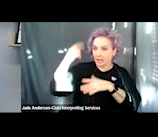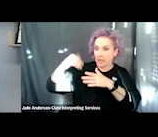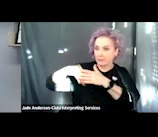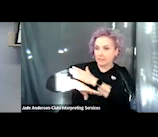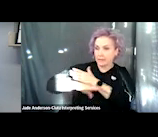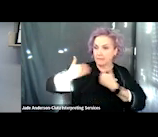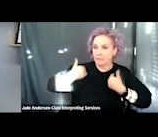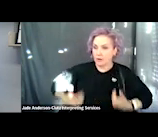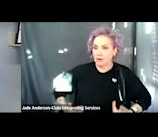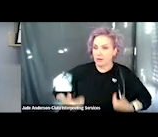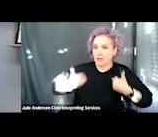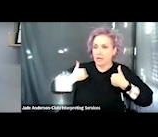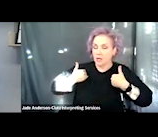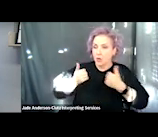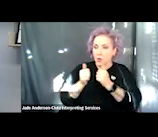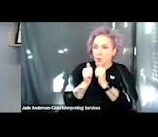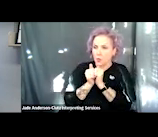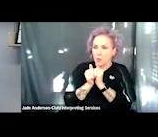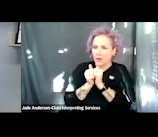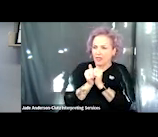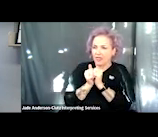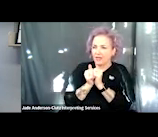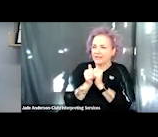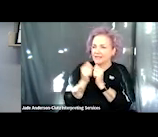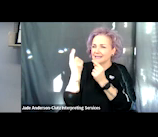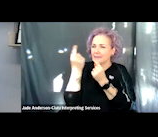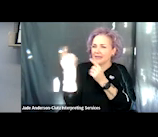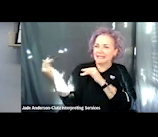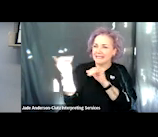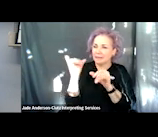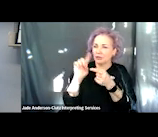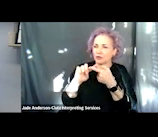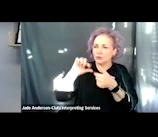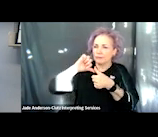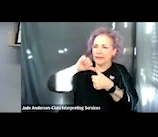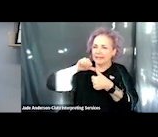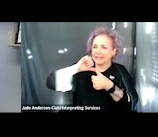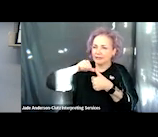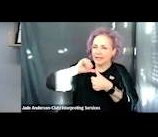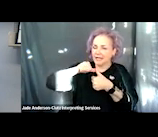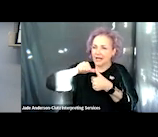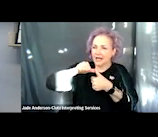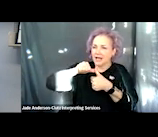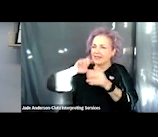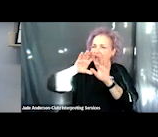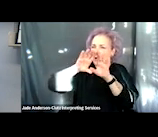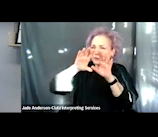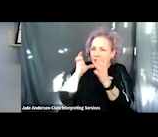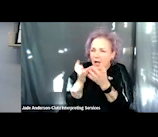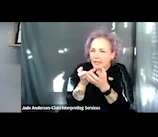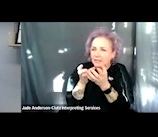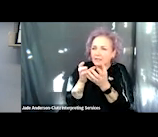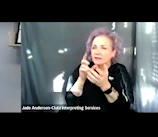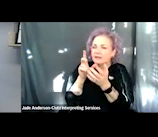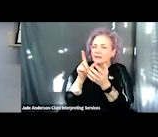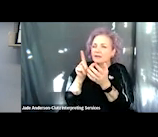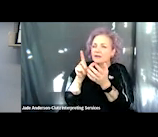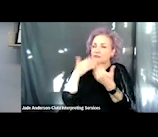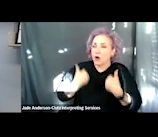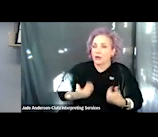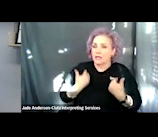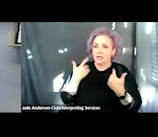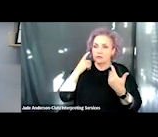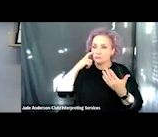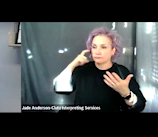immune response. Same thing with viruses, but here now you can see them more on the inside of the cell because they get brought